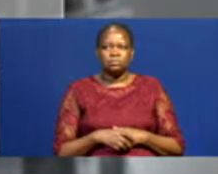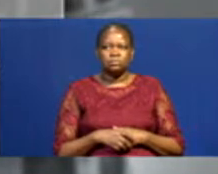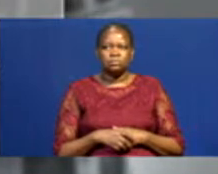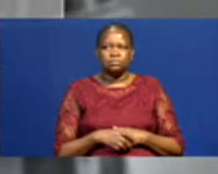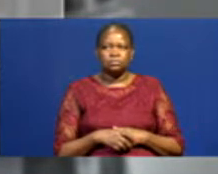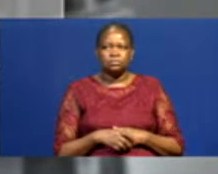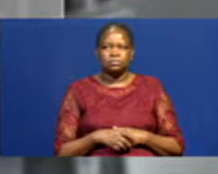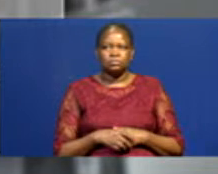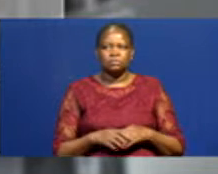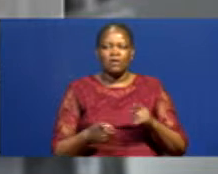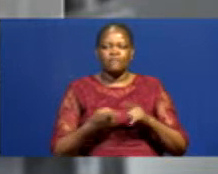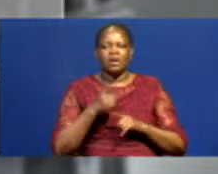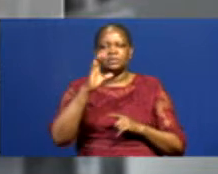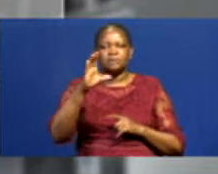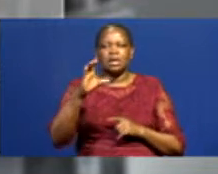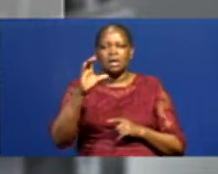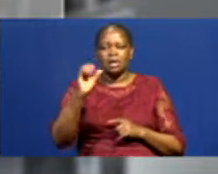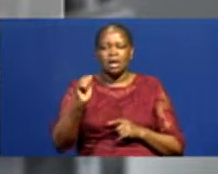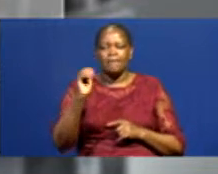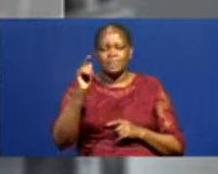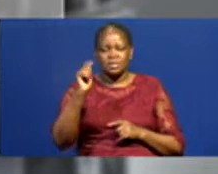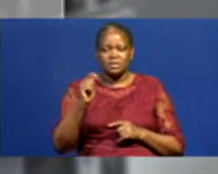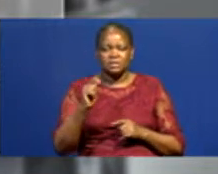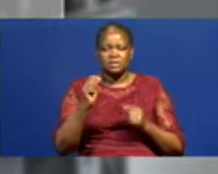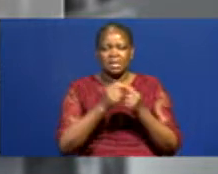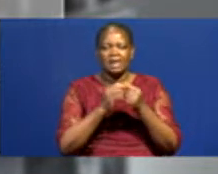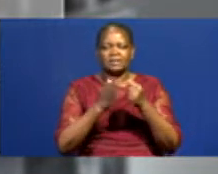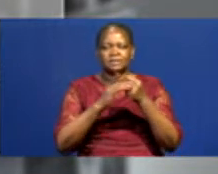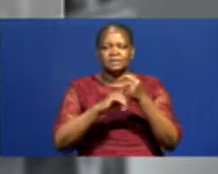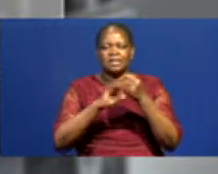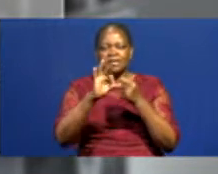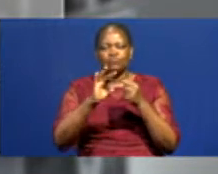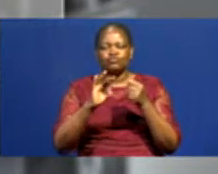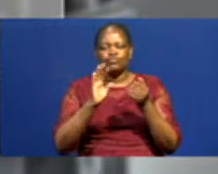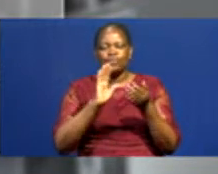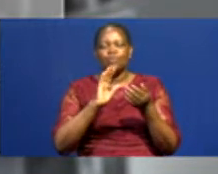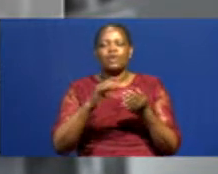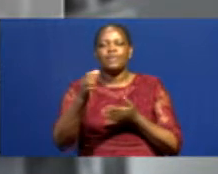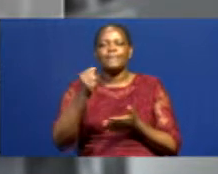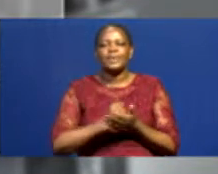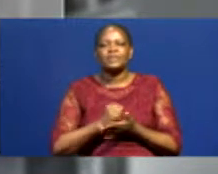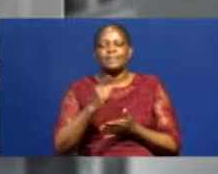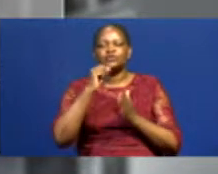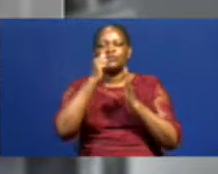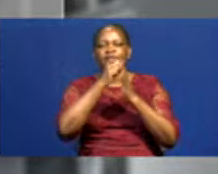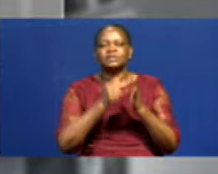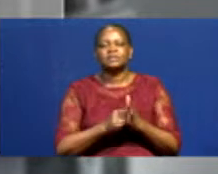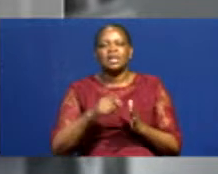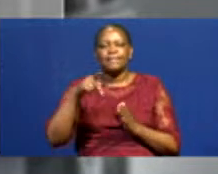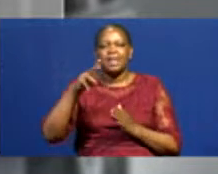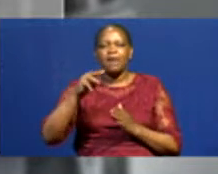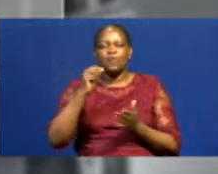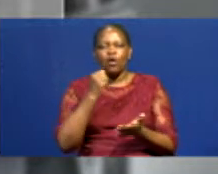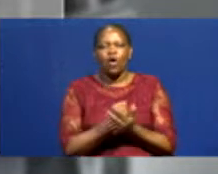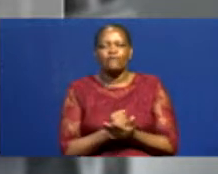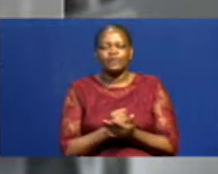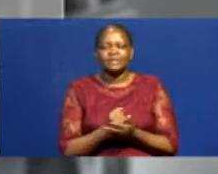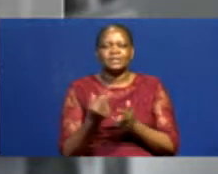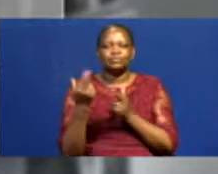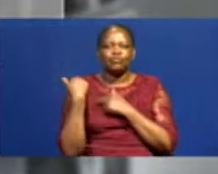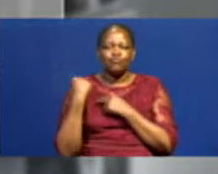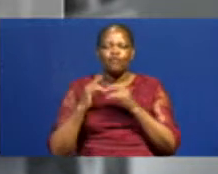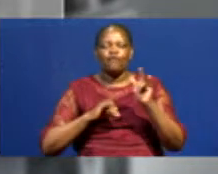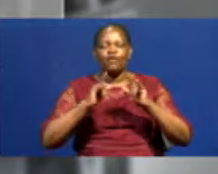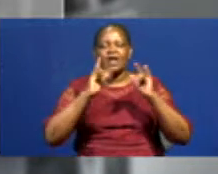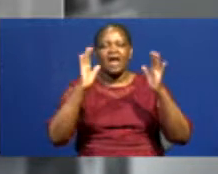In the first cabinet in 1963, he was appointed Minister of State in the Prime Minister's office in charge of foreign